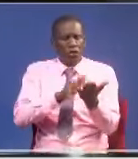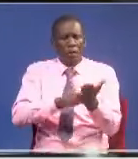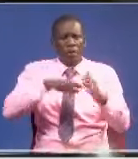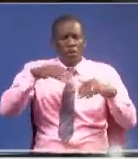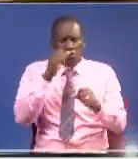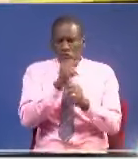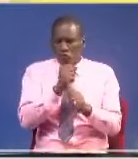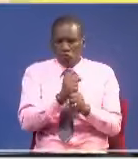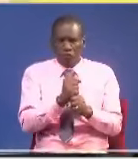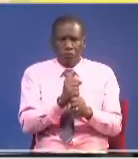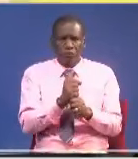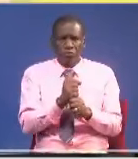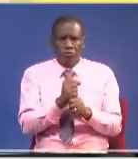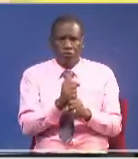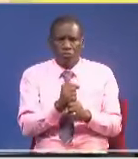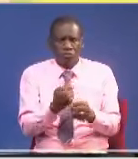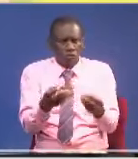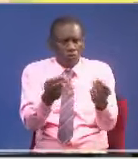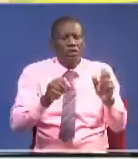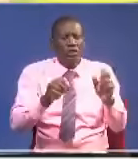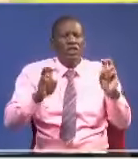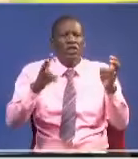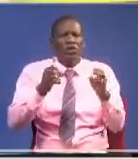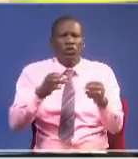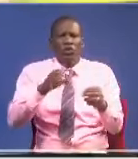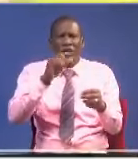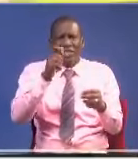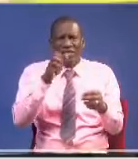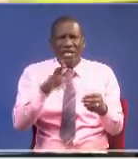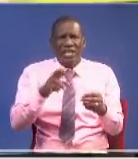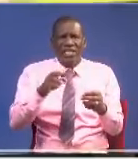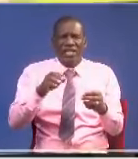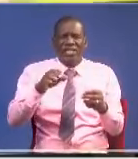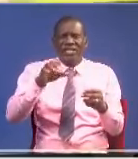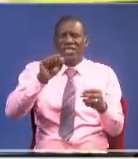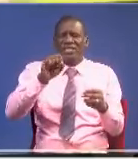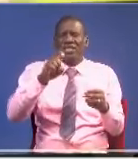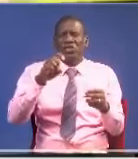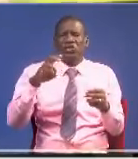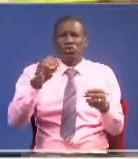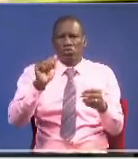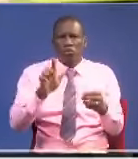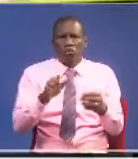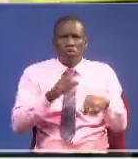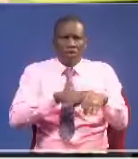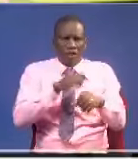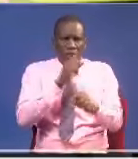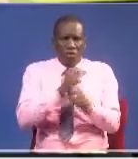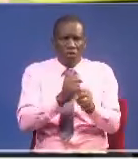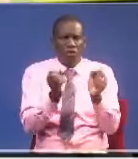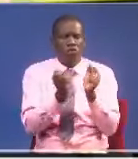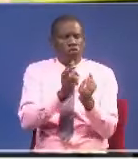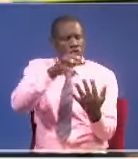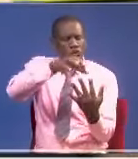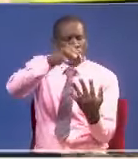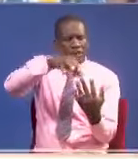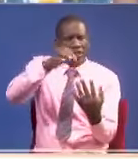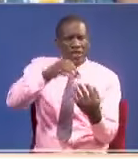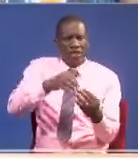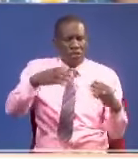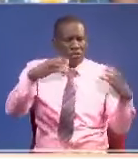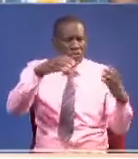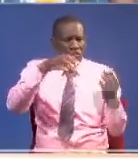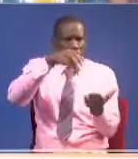go about dealing with the issues of intersectionality when you're dealing with the 12 nominated